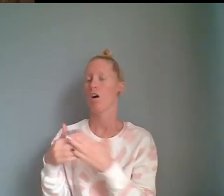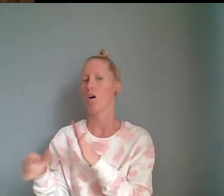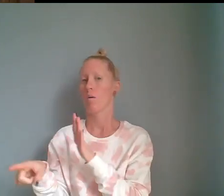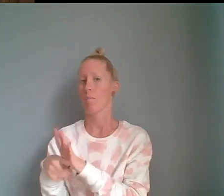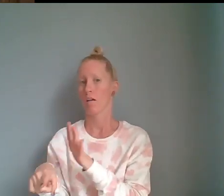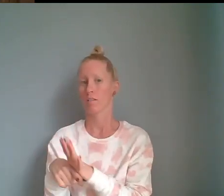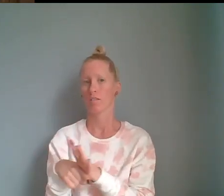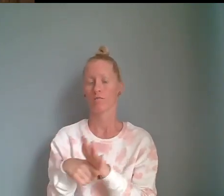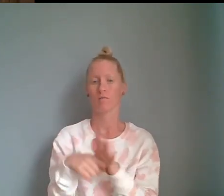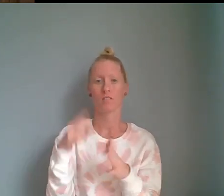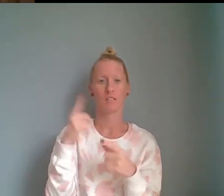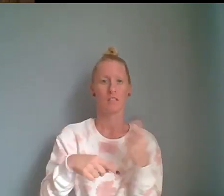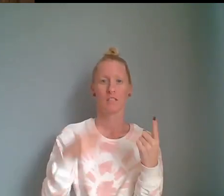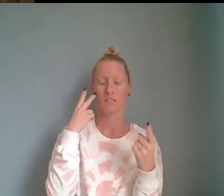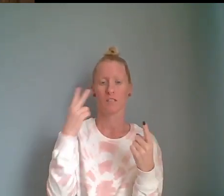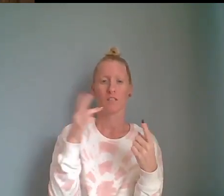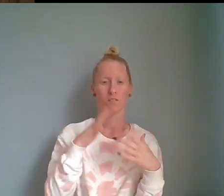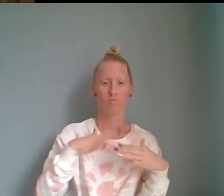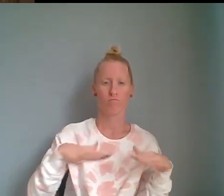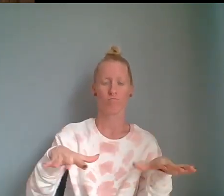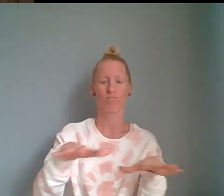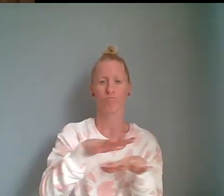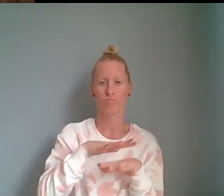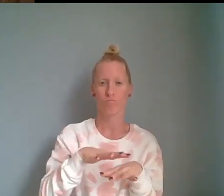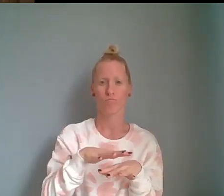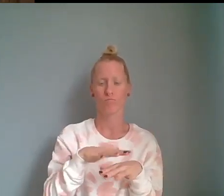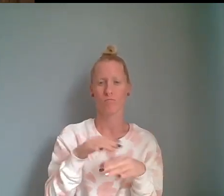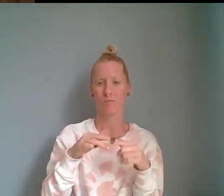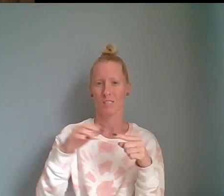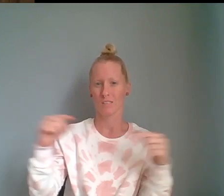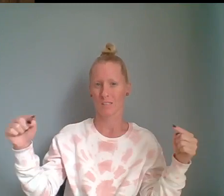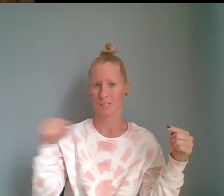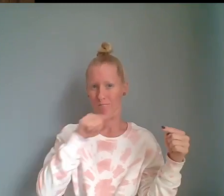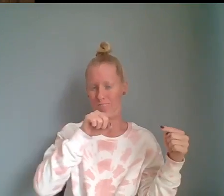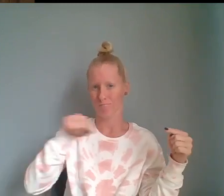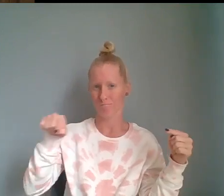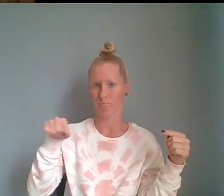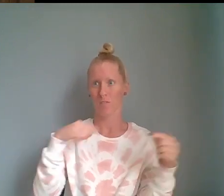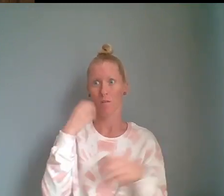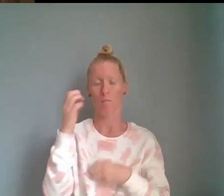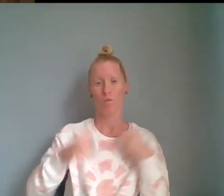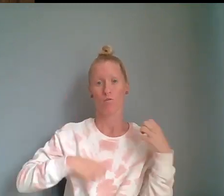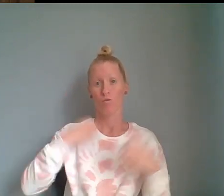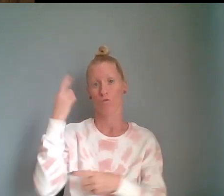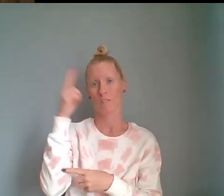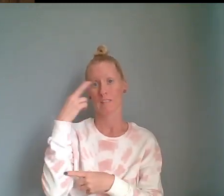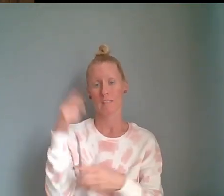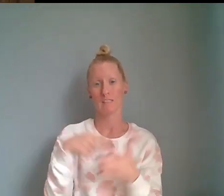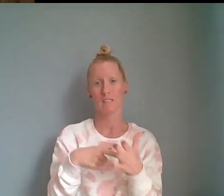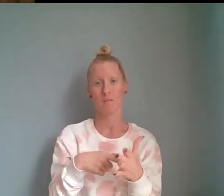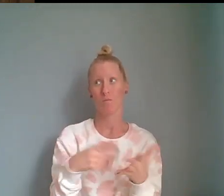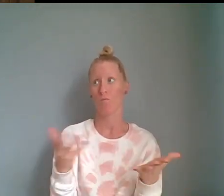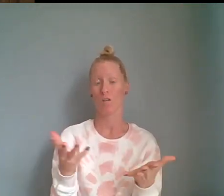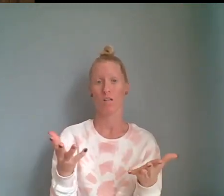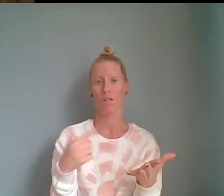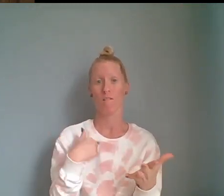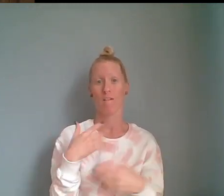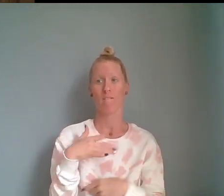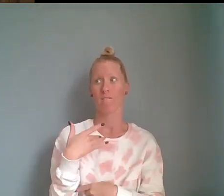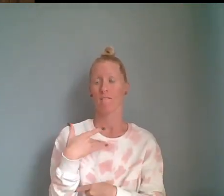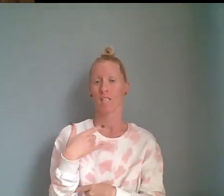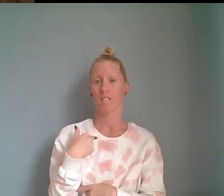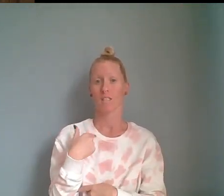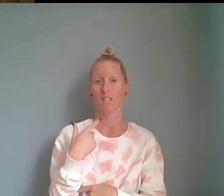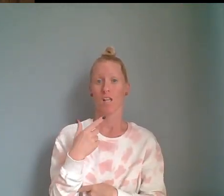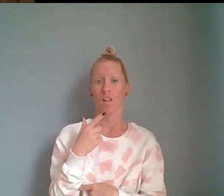of see the gray areas in between. There's emotional reasoning, and an example of that is just if I feel